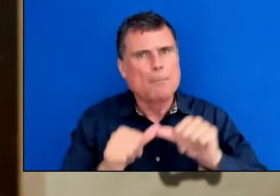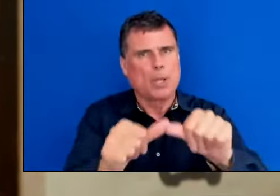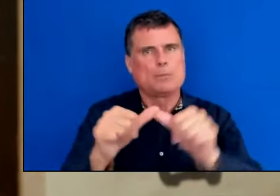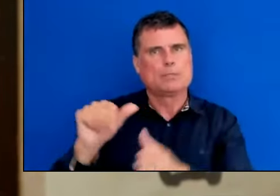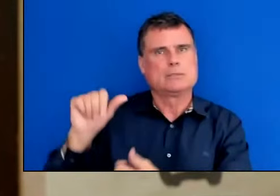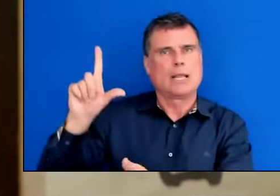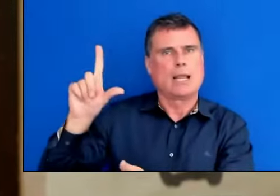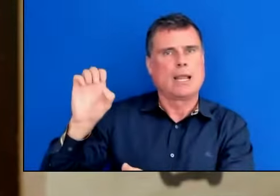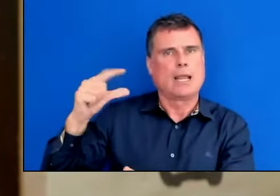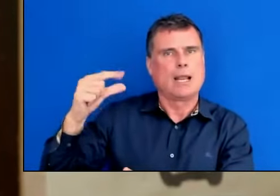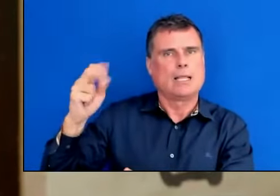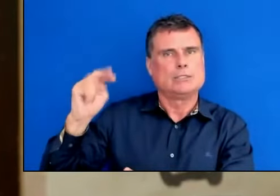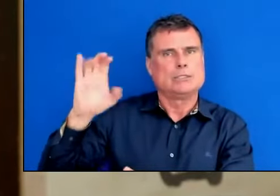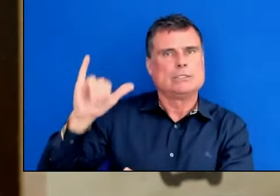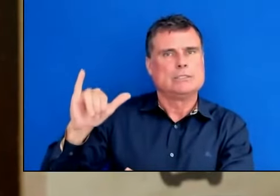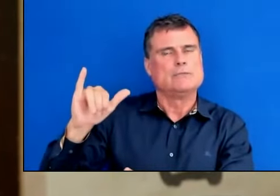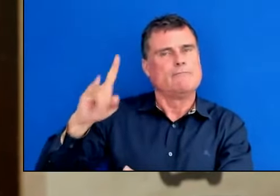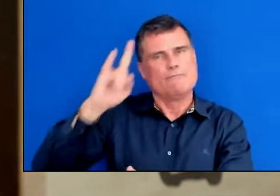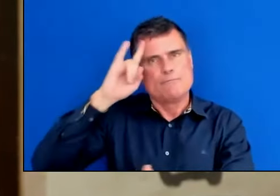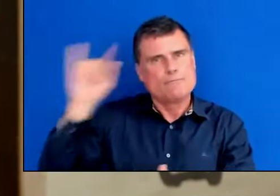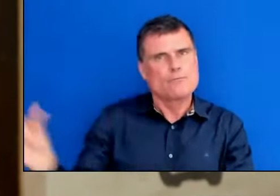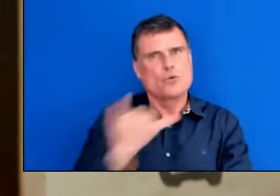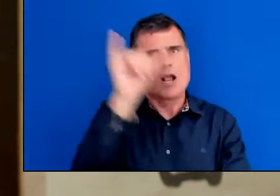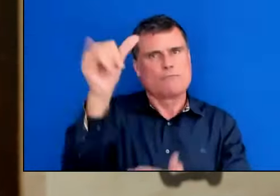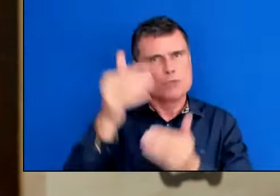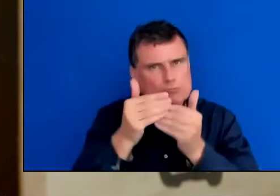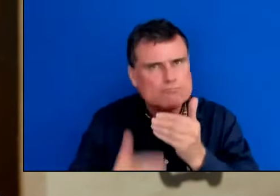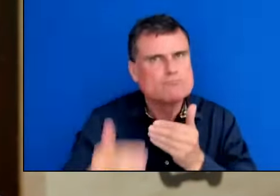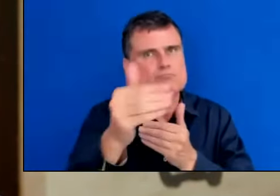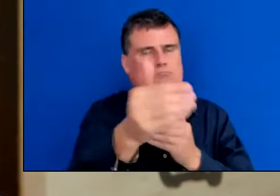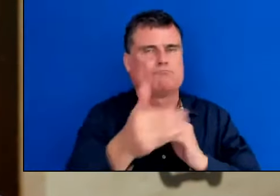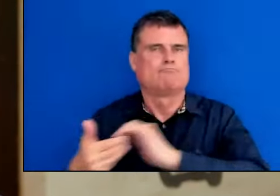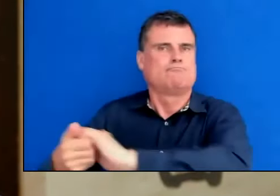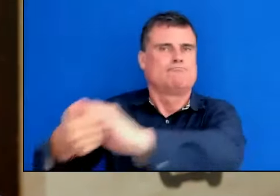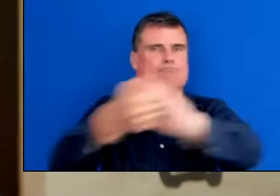legacies for the challenges that we have experienced as a government.